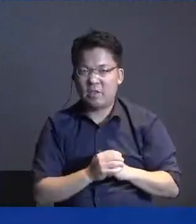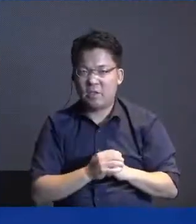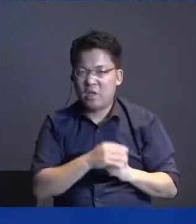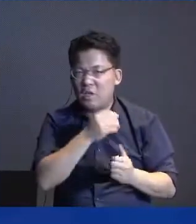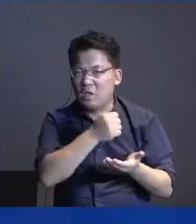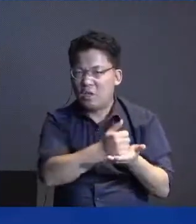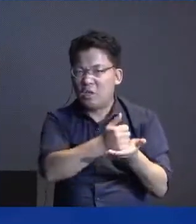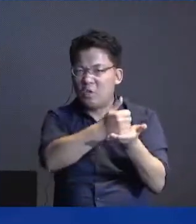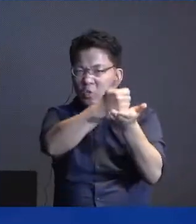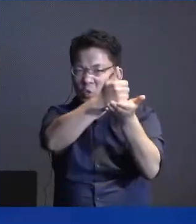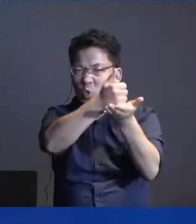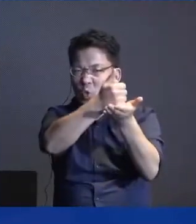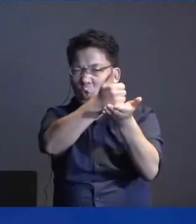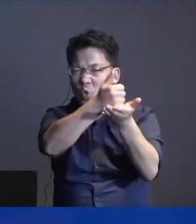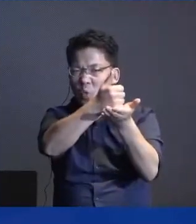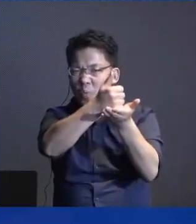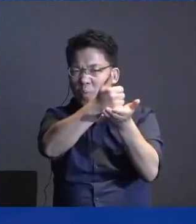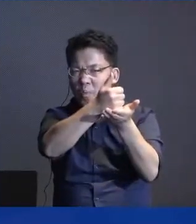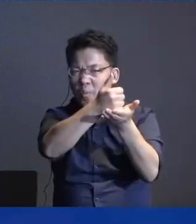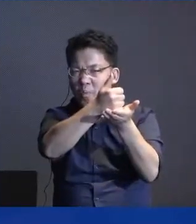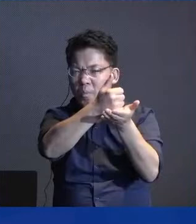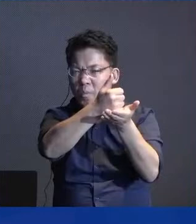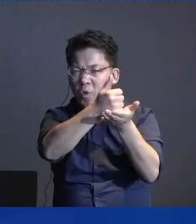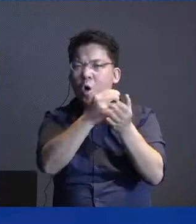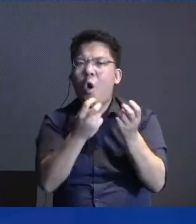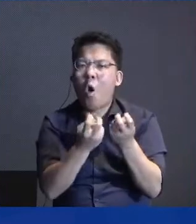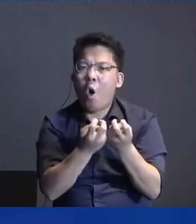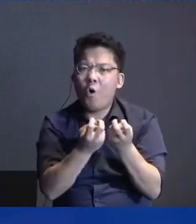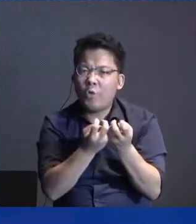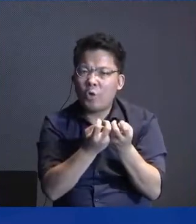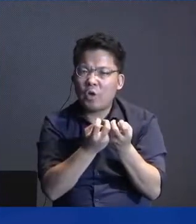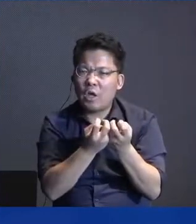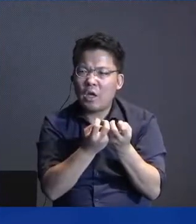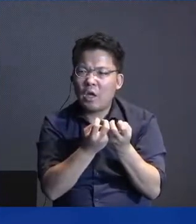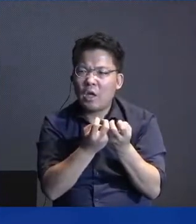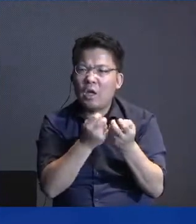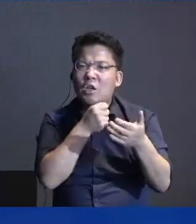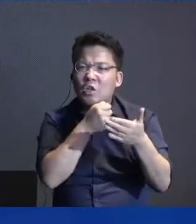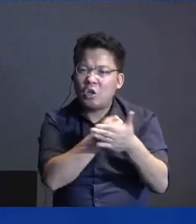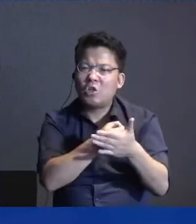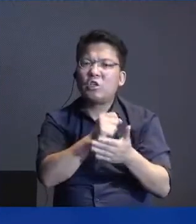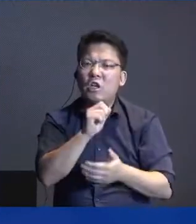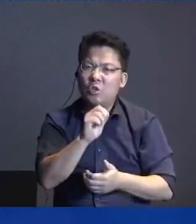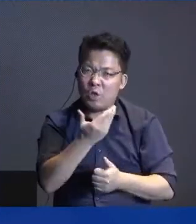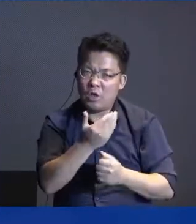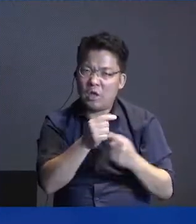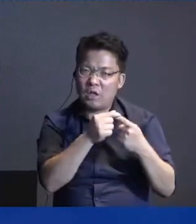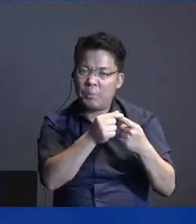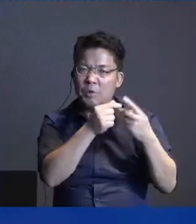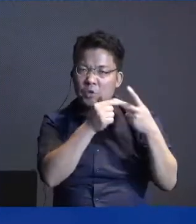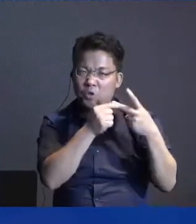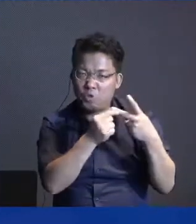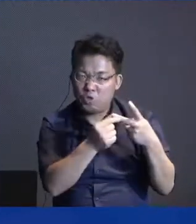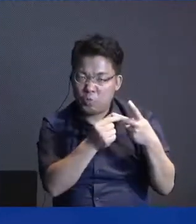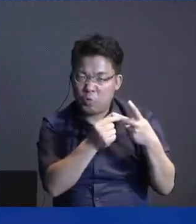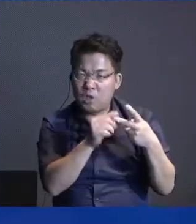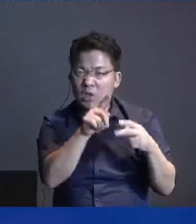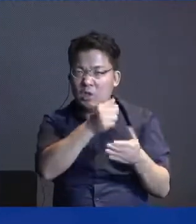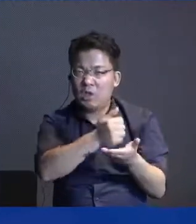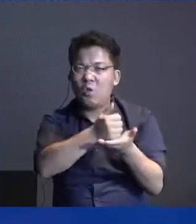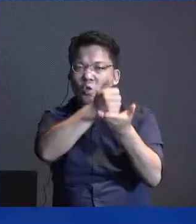second, I'd like to understand how we can assess and improve dignity at the mental health